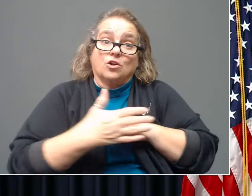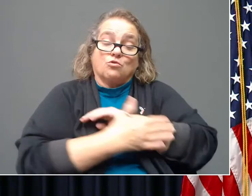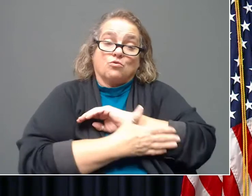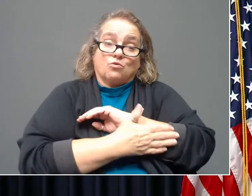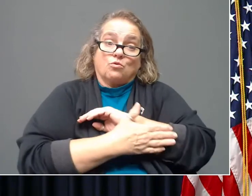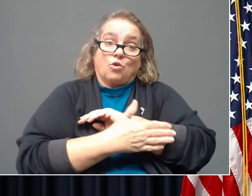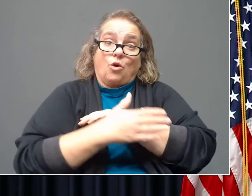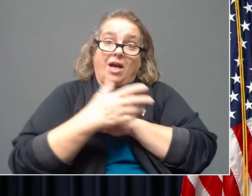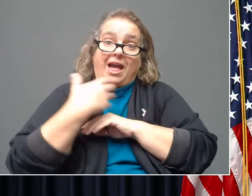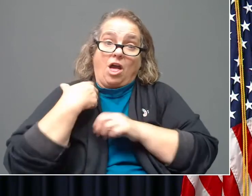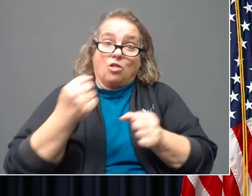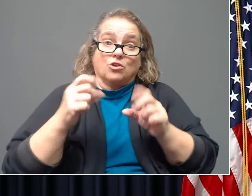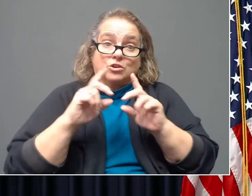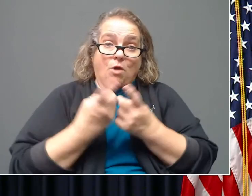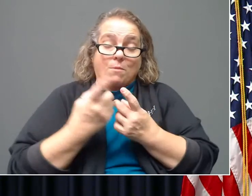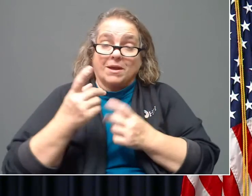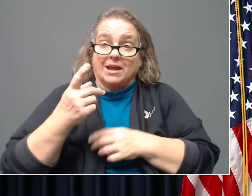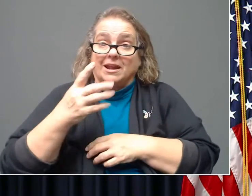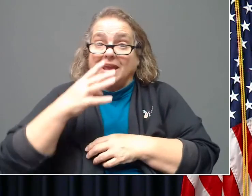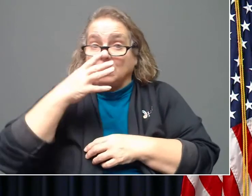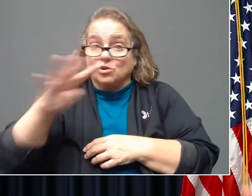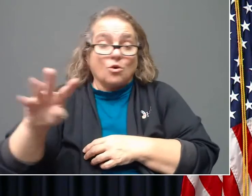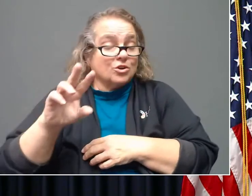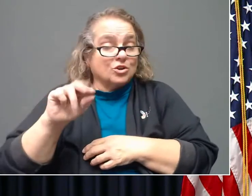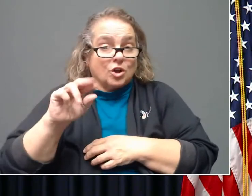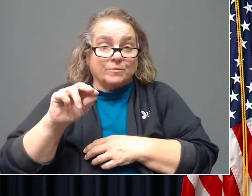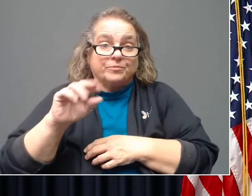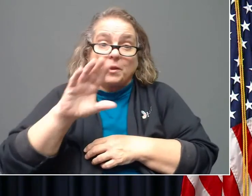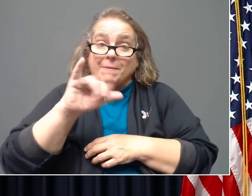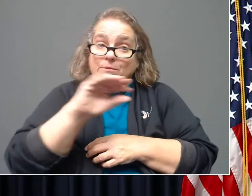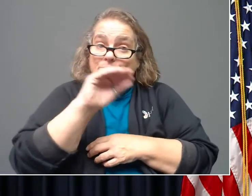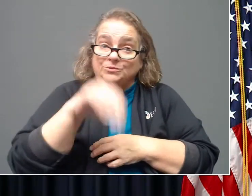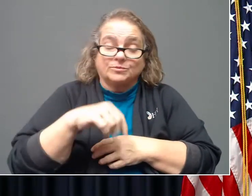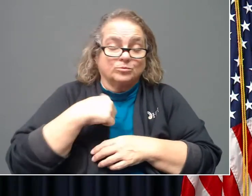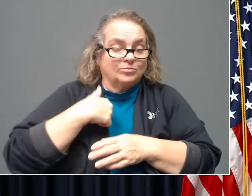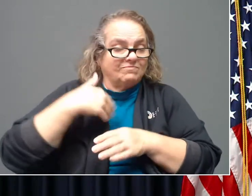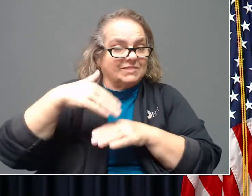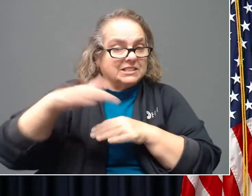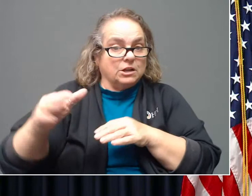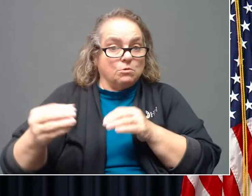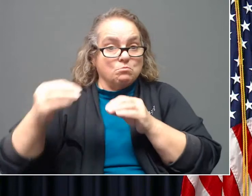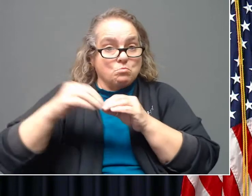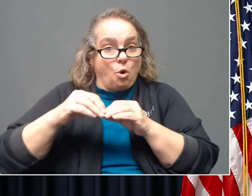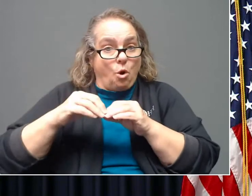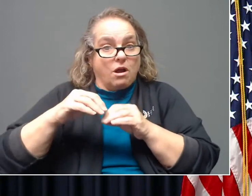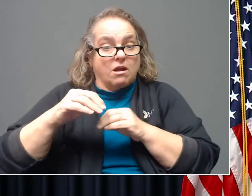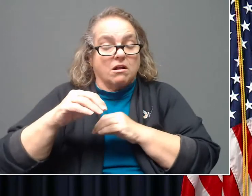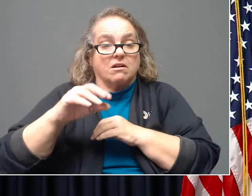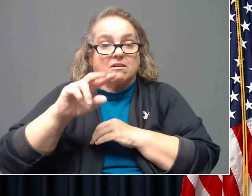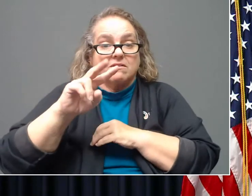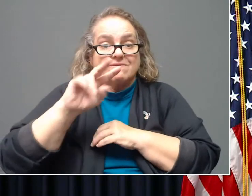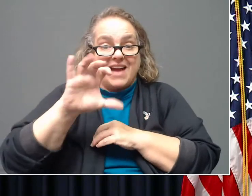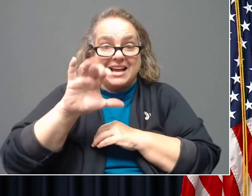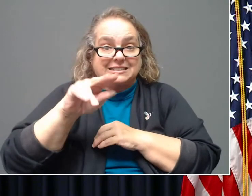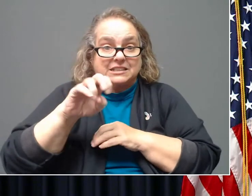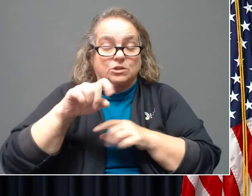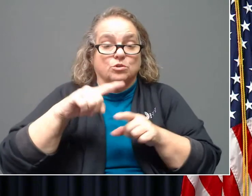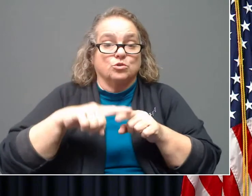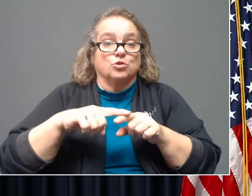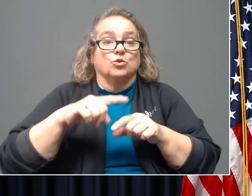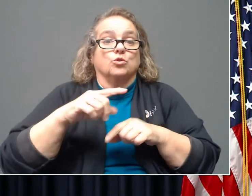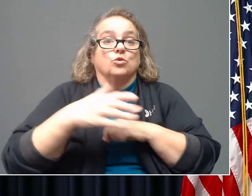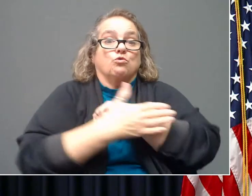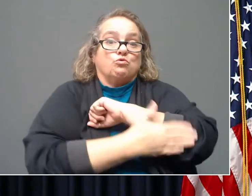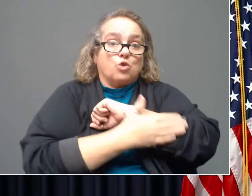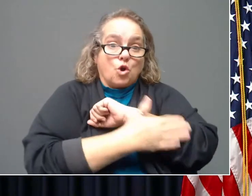fact, by percentage, I believe we have sent more vaccine to rural parts of Kentucky than on urban parts of Kentucky. But as there